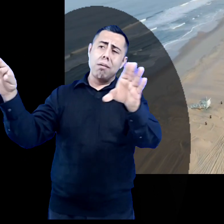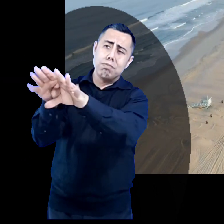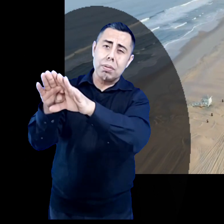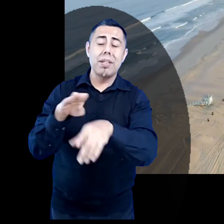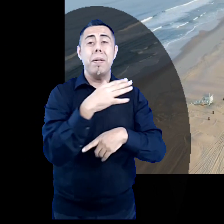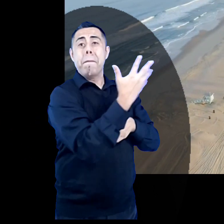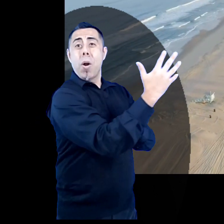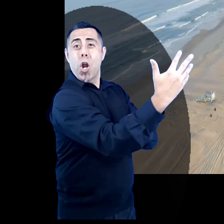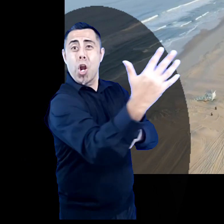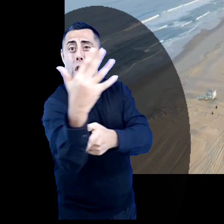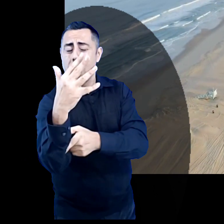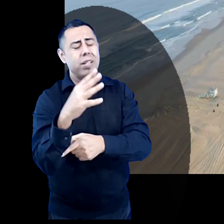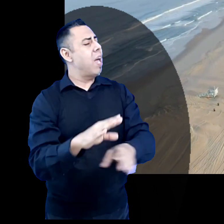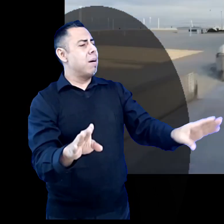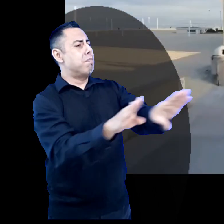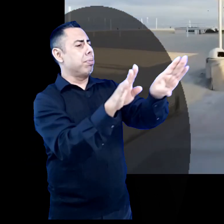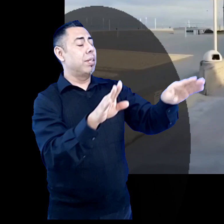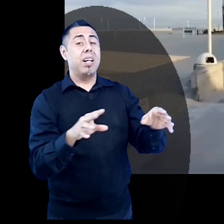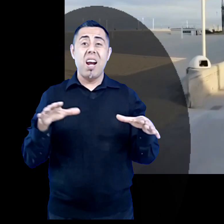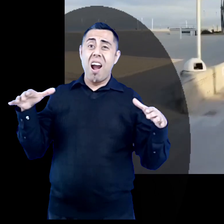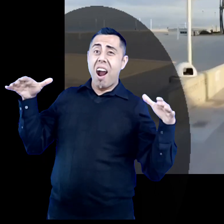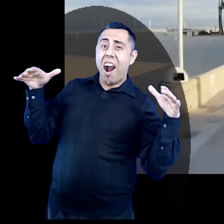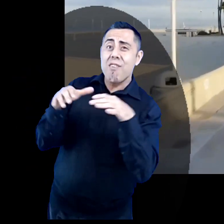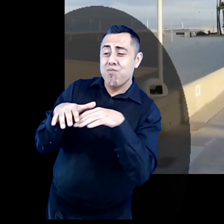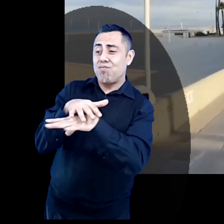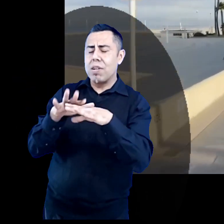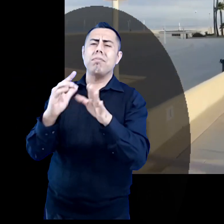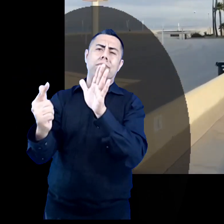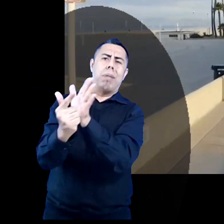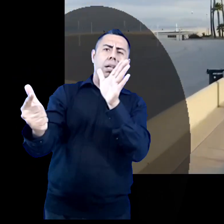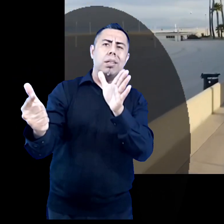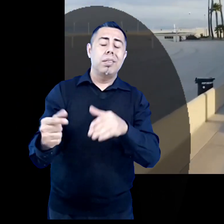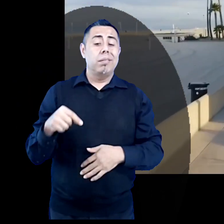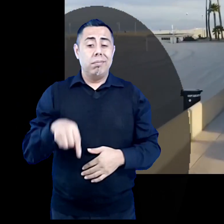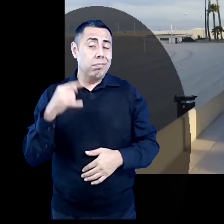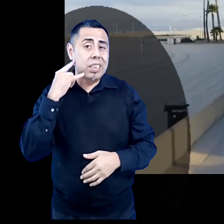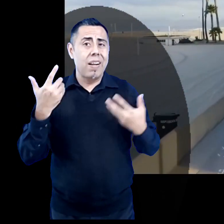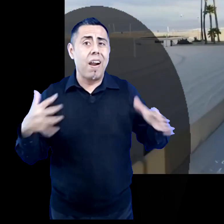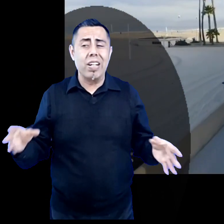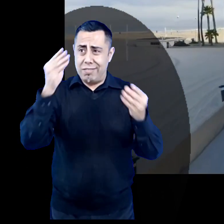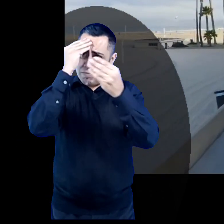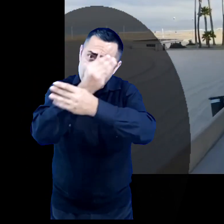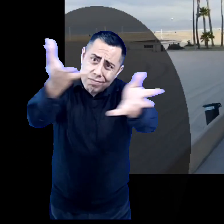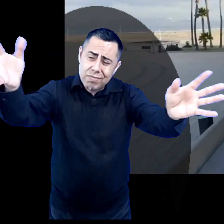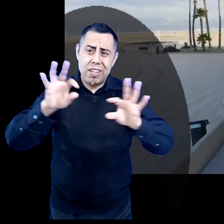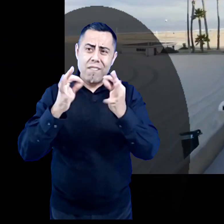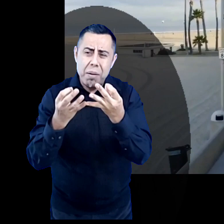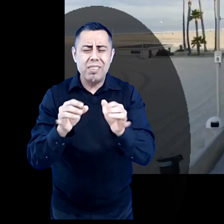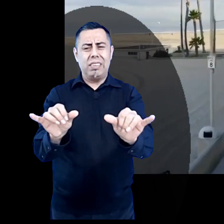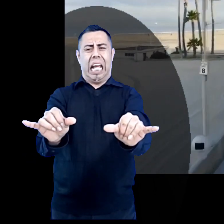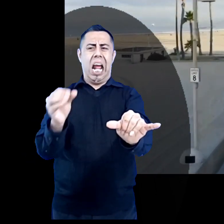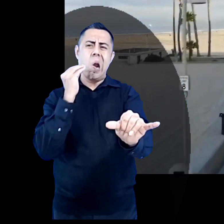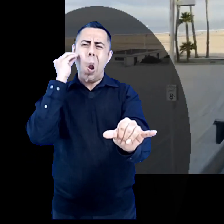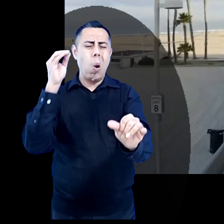parks, we've banned gatherings, we've asked families to stay at home.